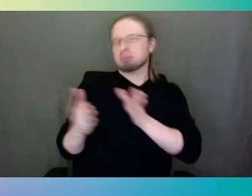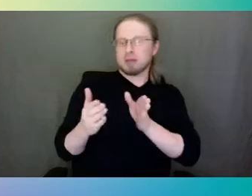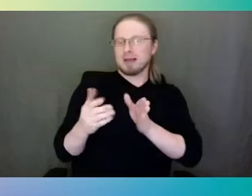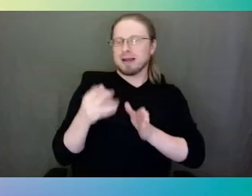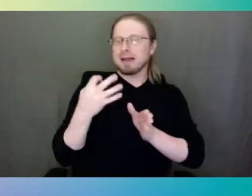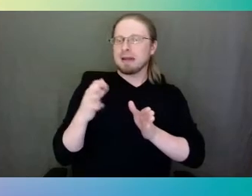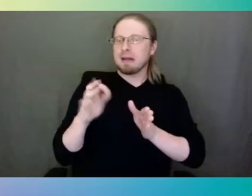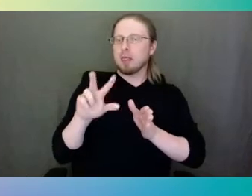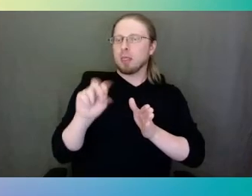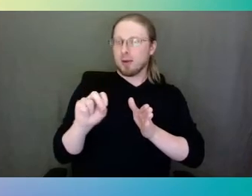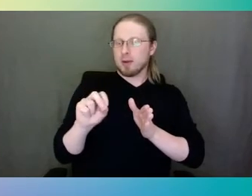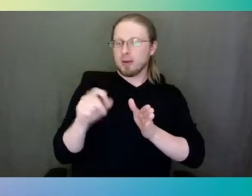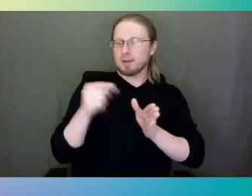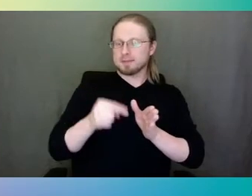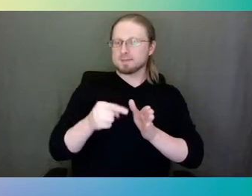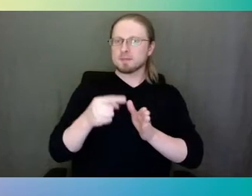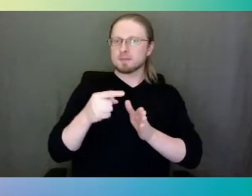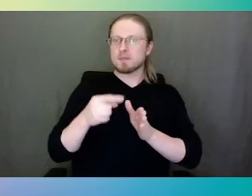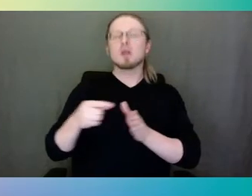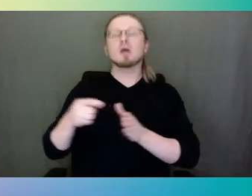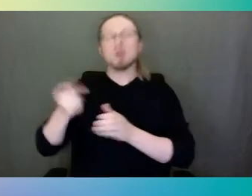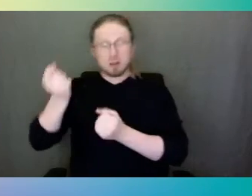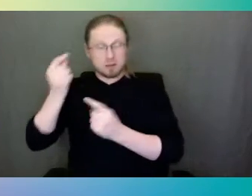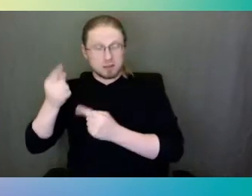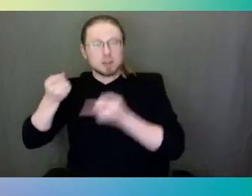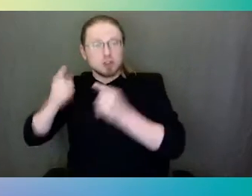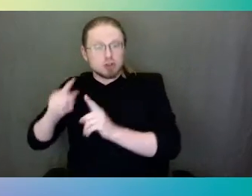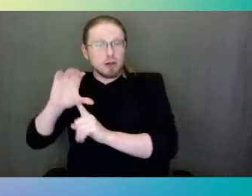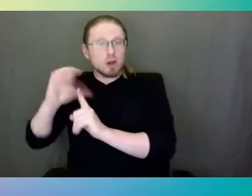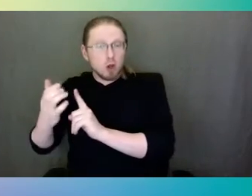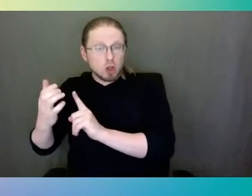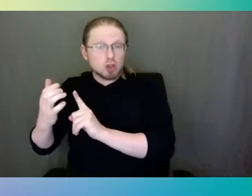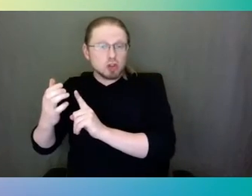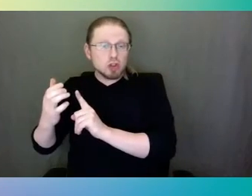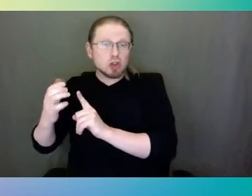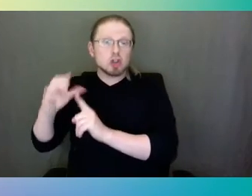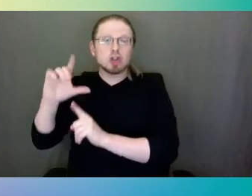happening in the culture in the 1920s and the early 30s is